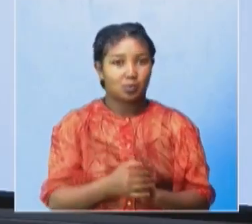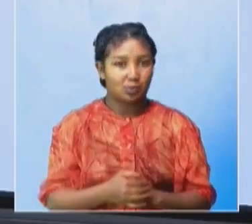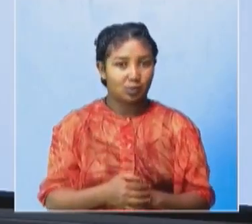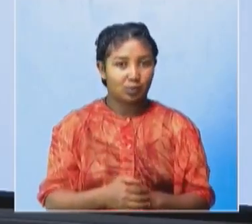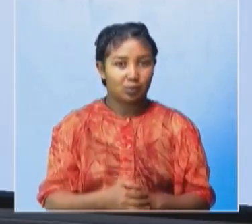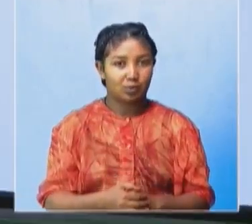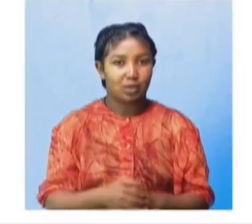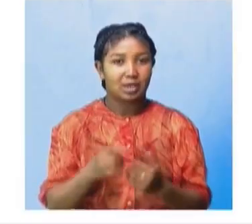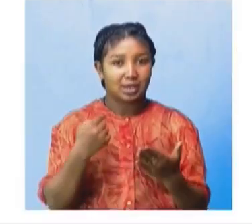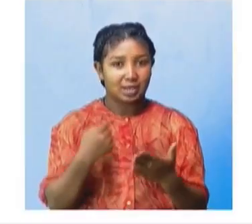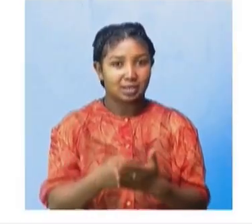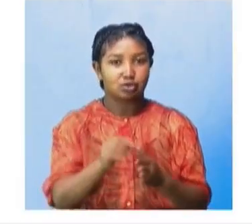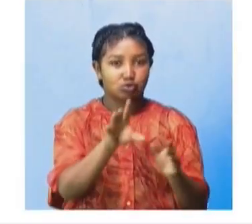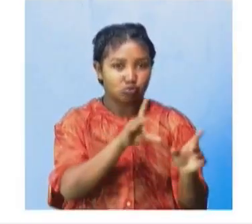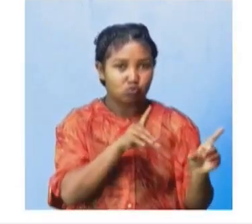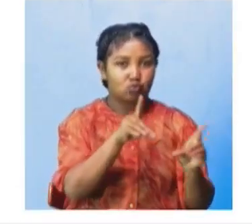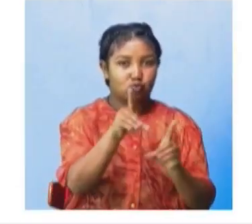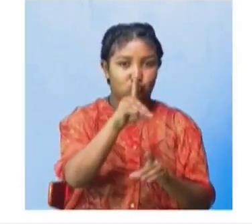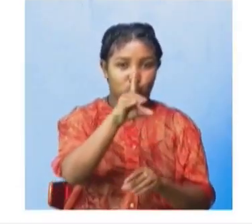So here is do